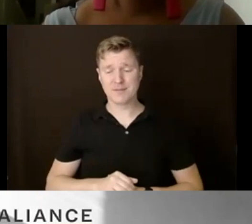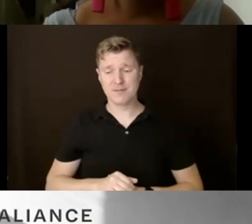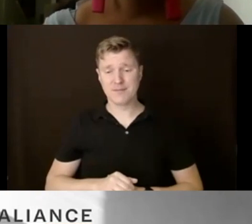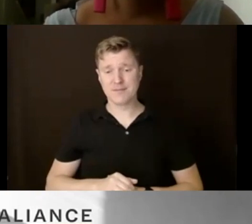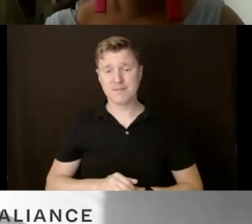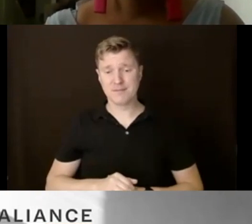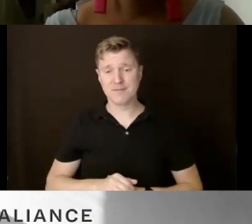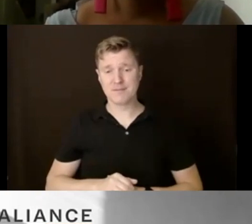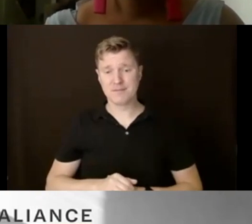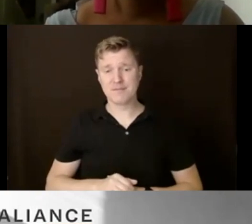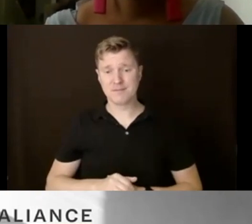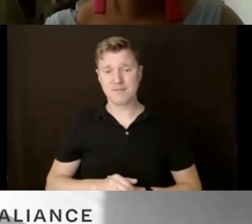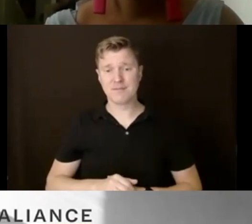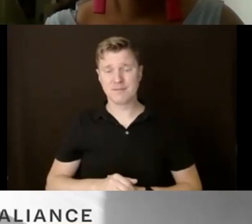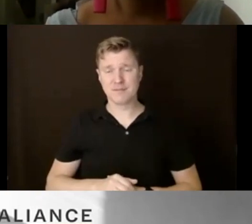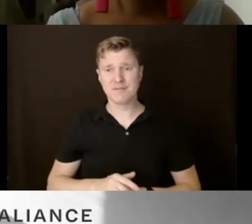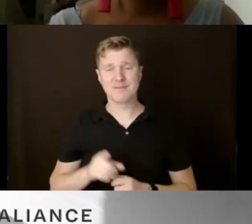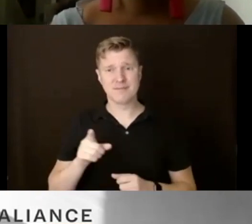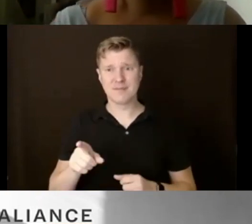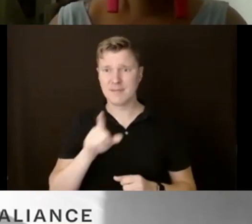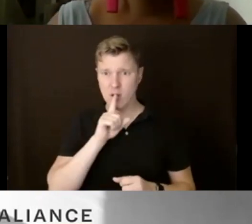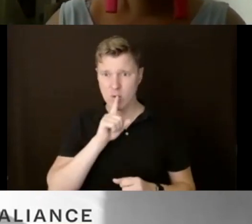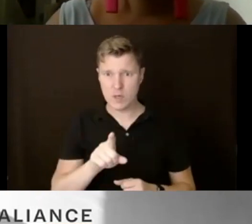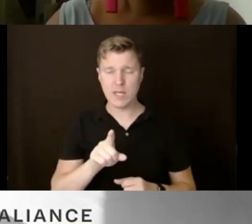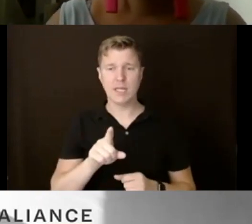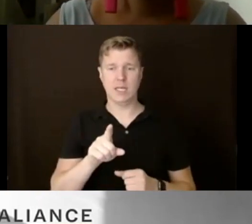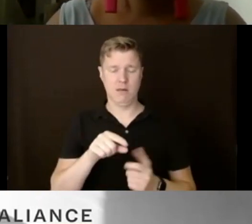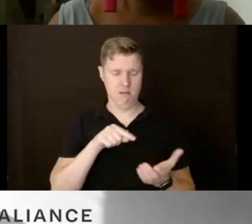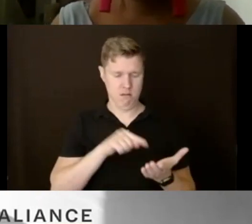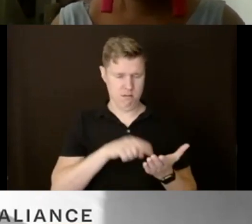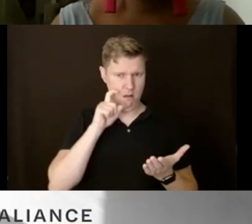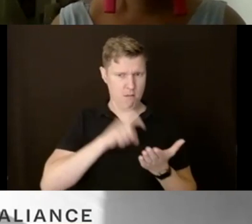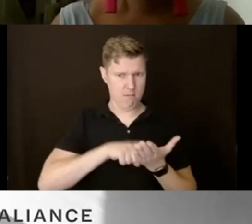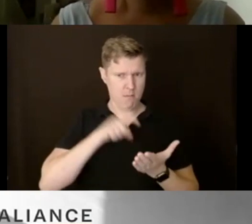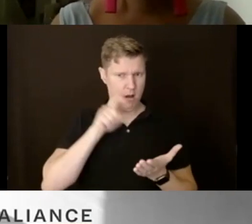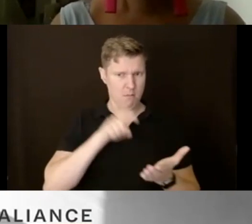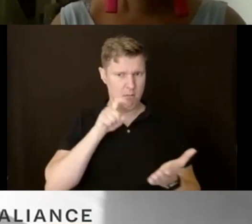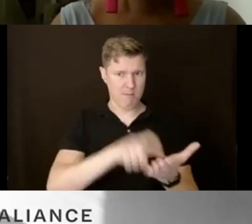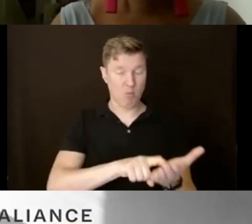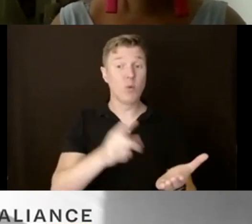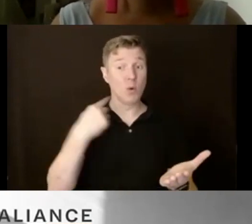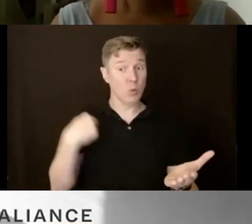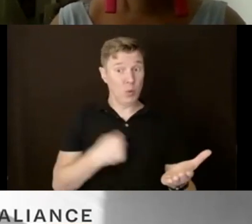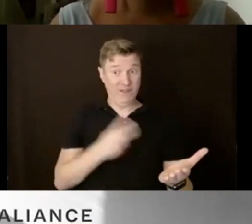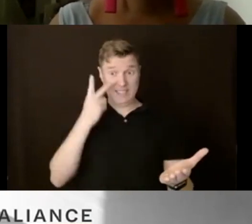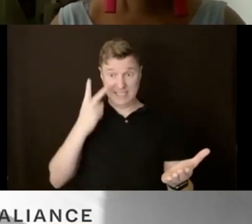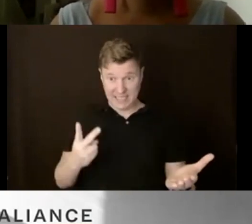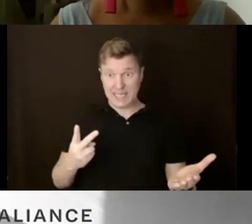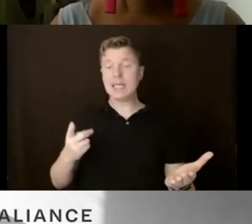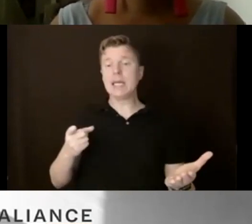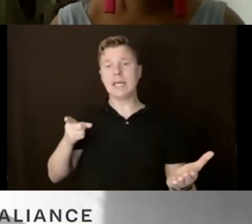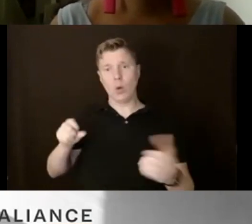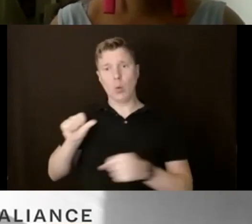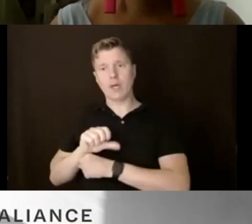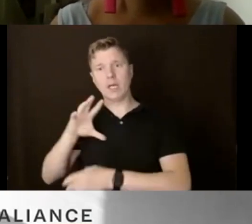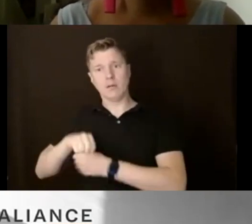mirrors a lot of what we've seen just throughout the years that we've worked in sexual violence prevention,